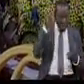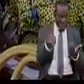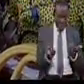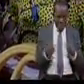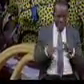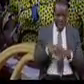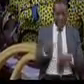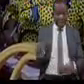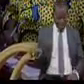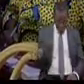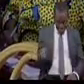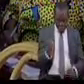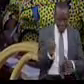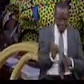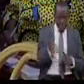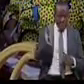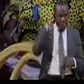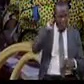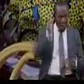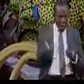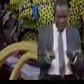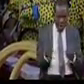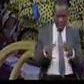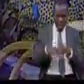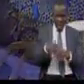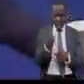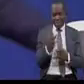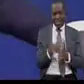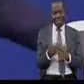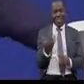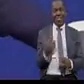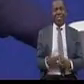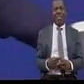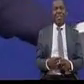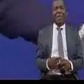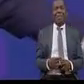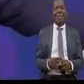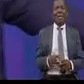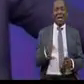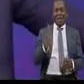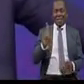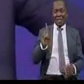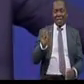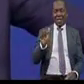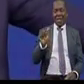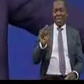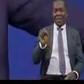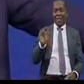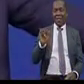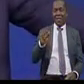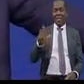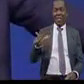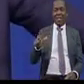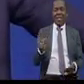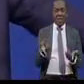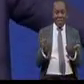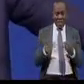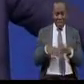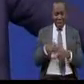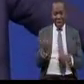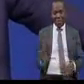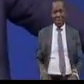Yeah. And he came out. And some people say, you know, the secret, those lions were not hungry at that